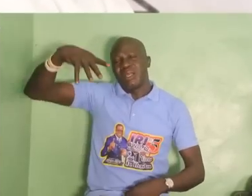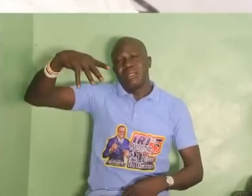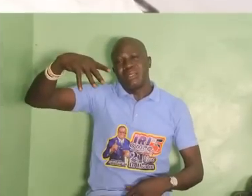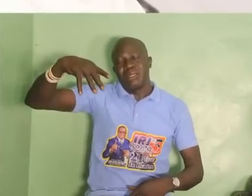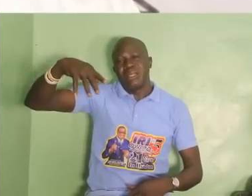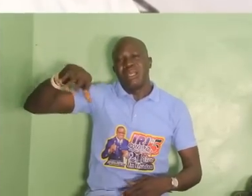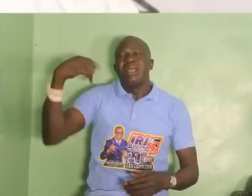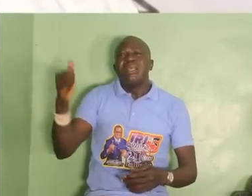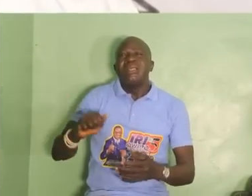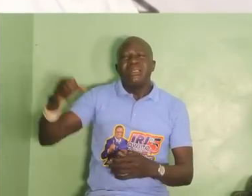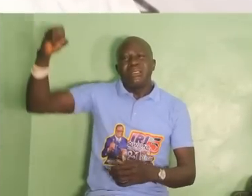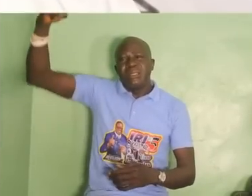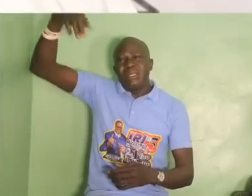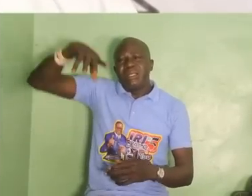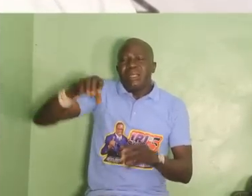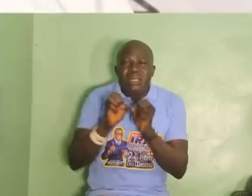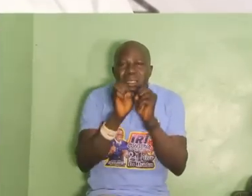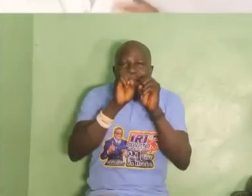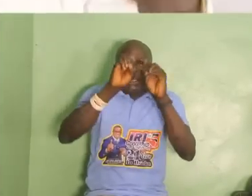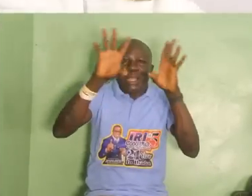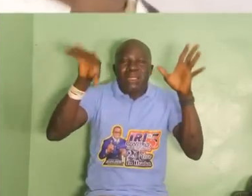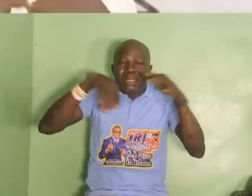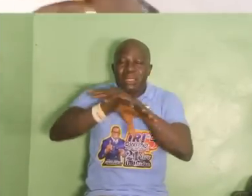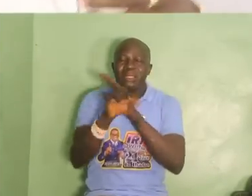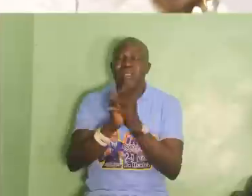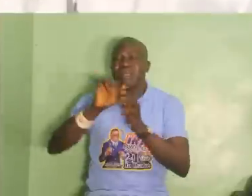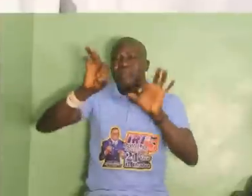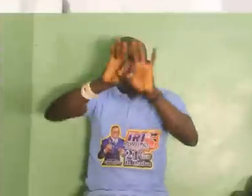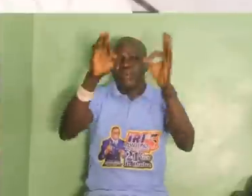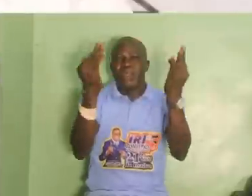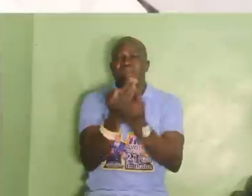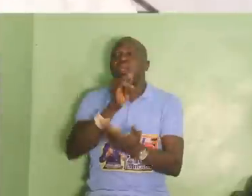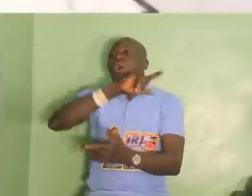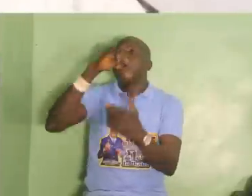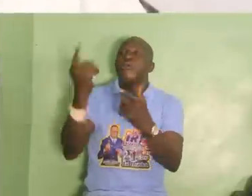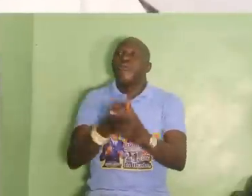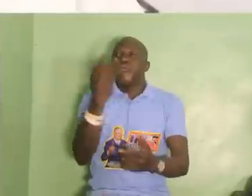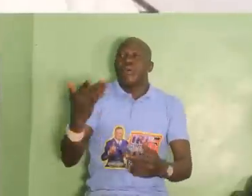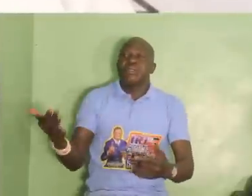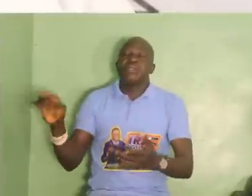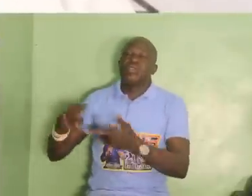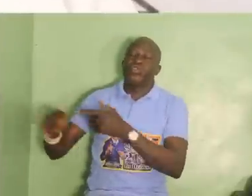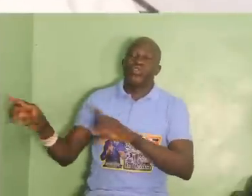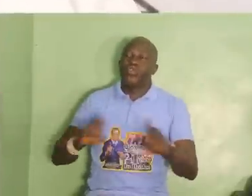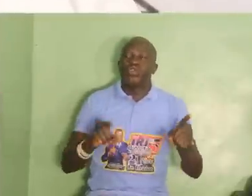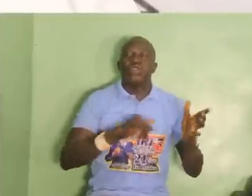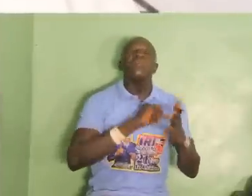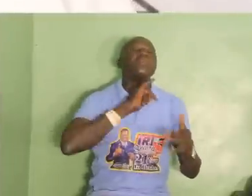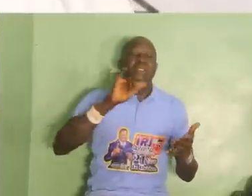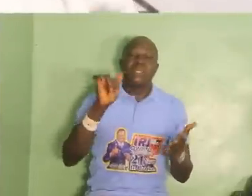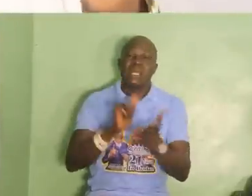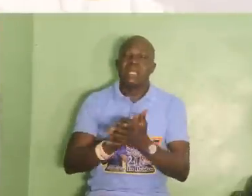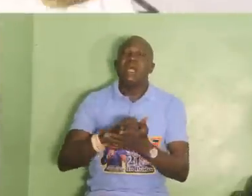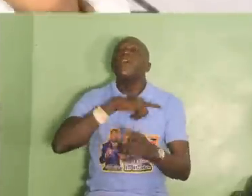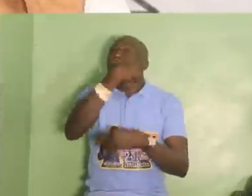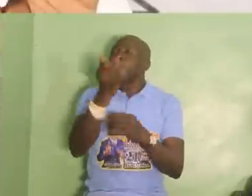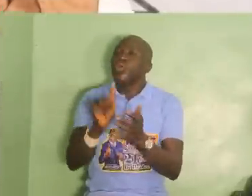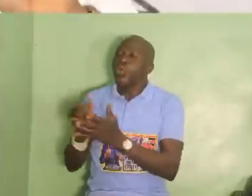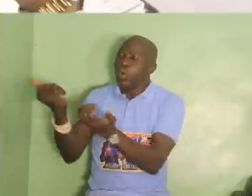my awon eniyan. A lot of people. To je pe la to do Allah when we take back that they've taken away something good from them in the dream. That's all